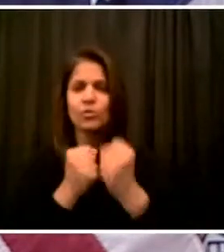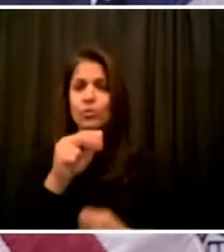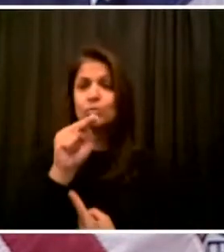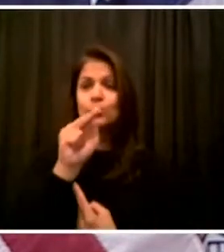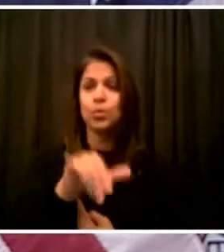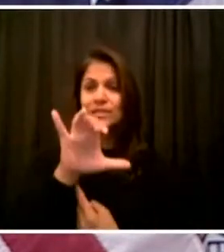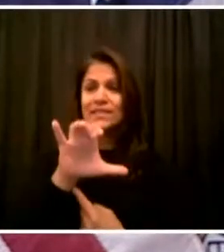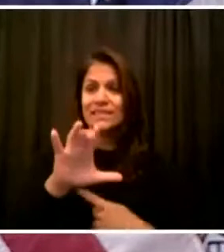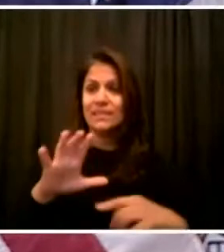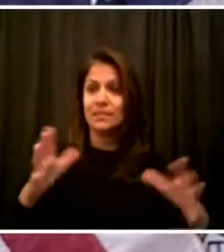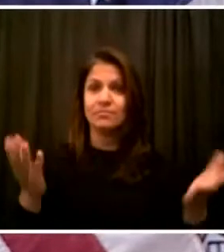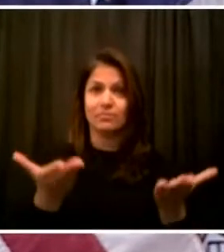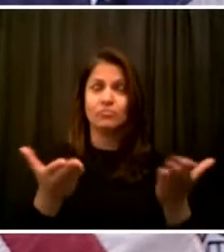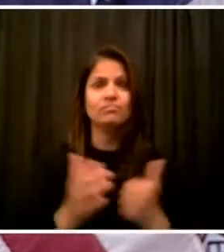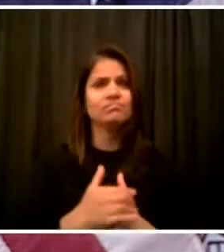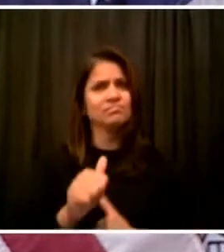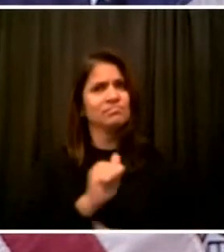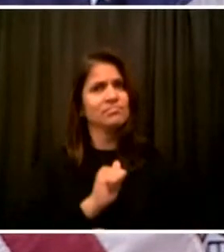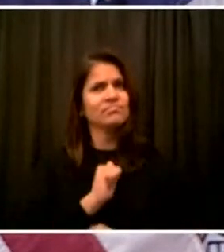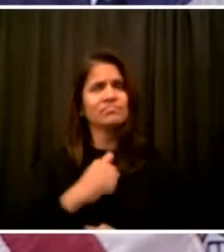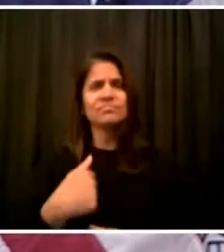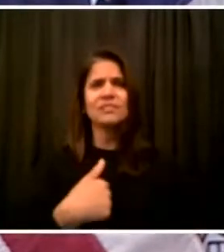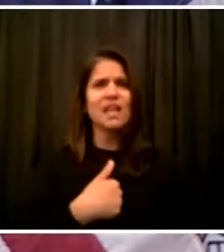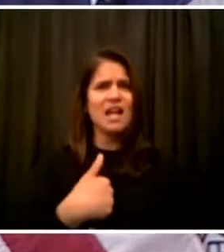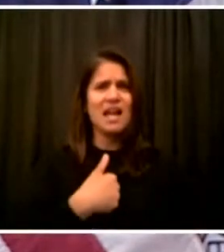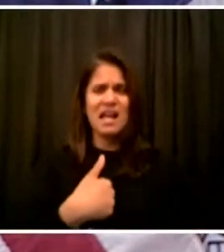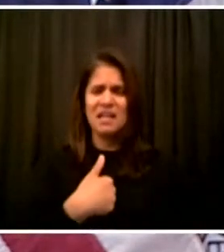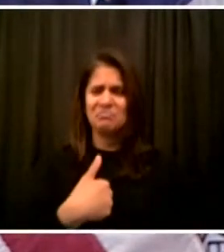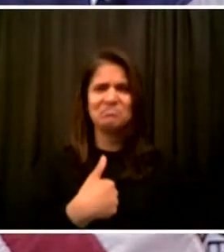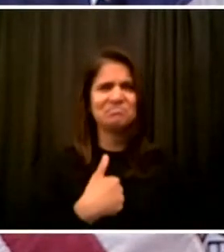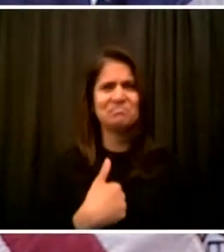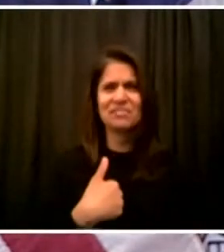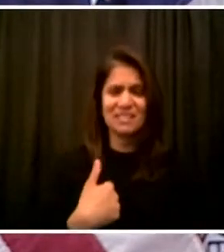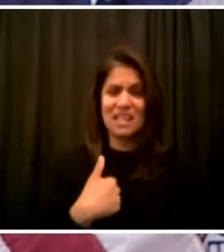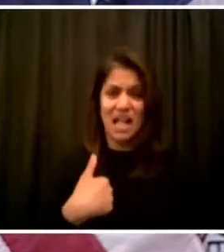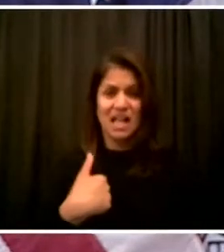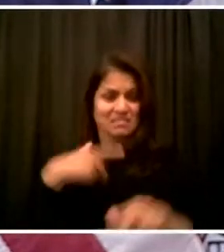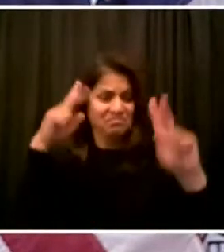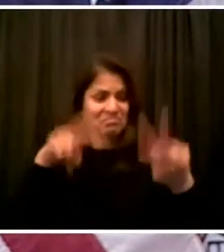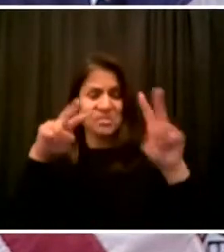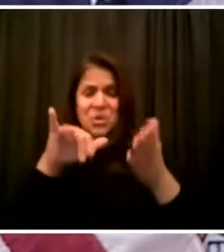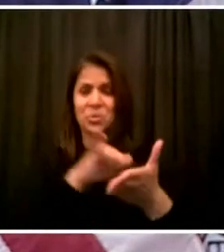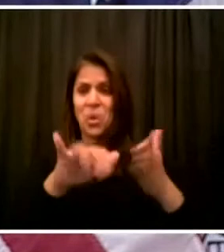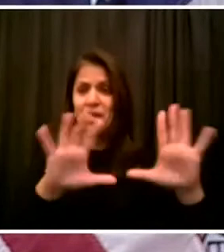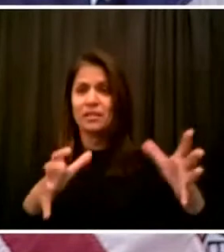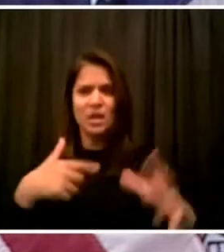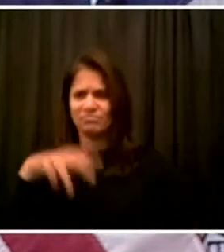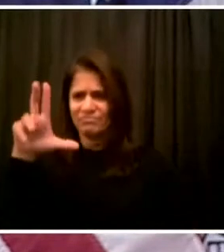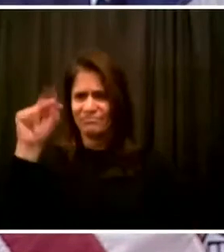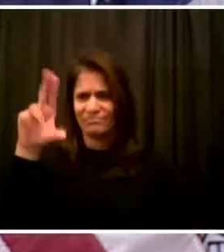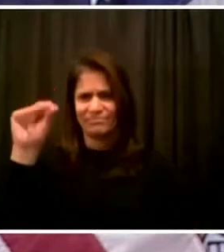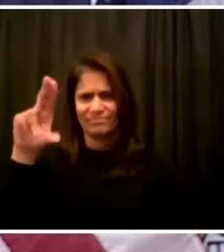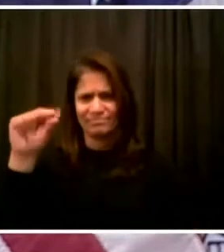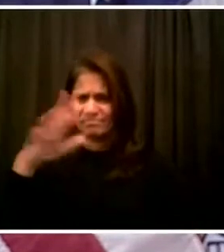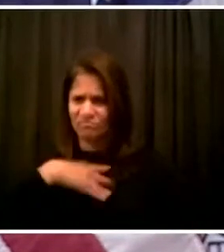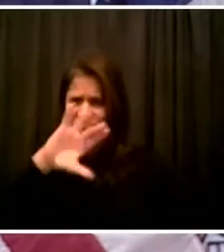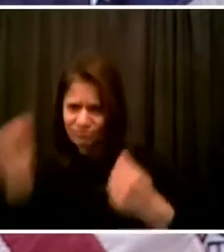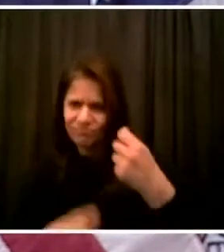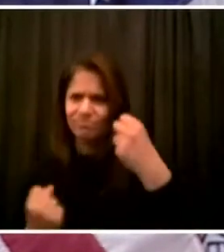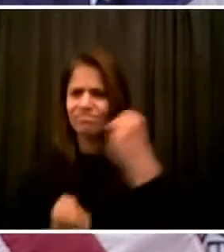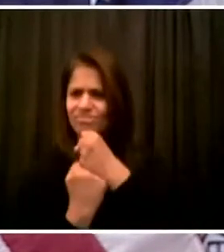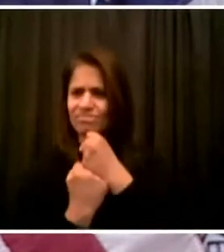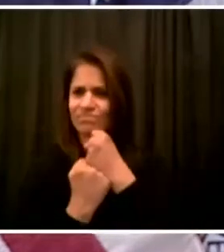and we will again. I don't have a doubt in my mind about that. And again, thanks to all of you who are proving it again by the way you're fighting